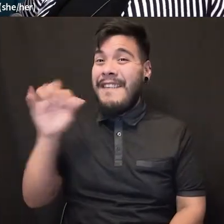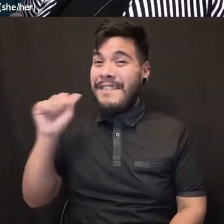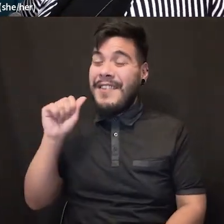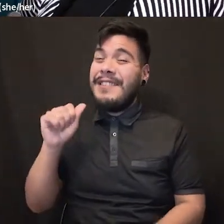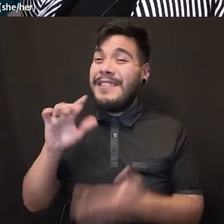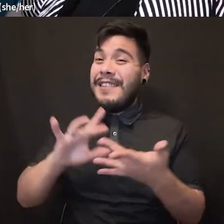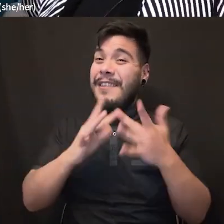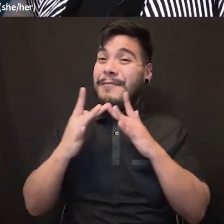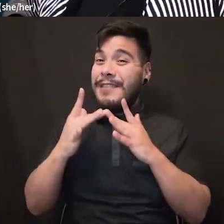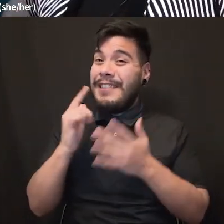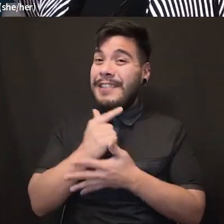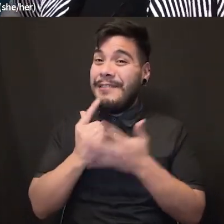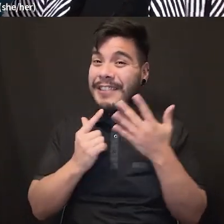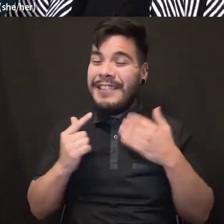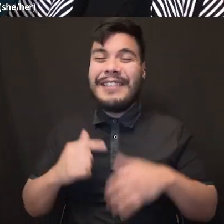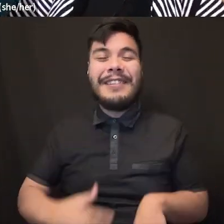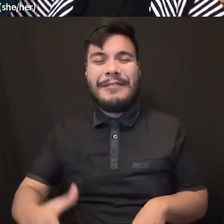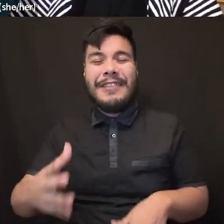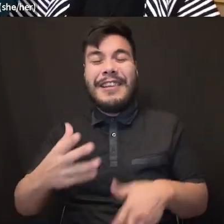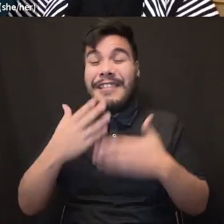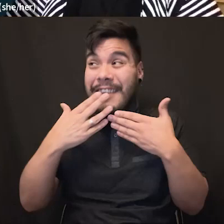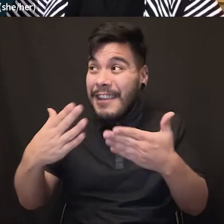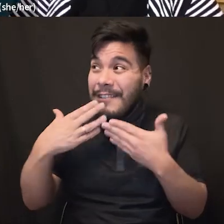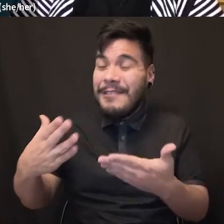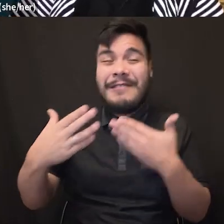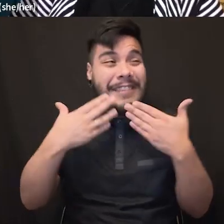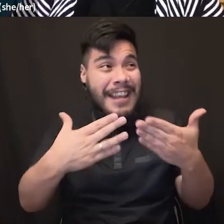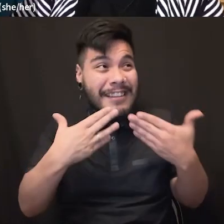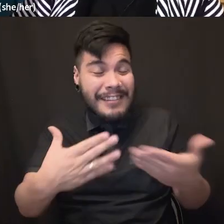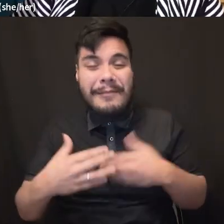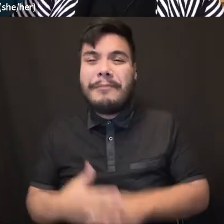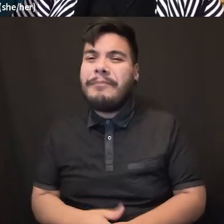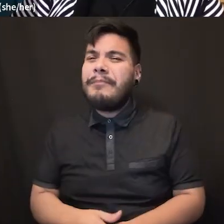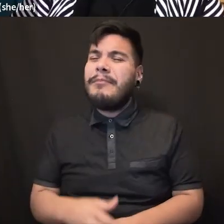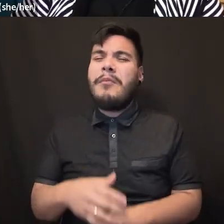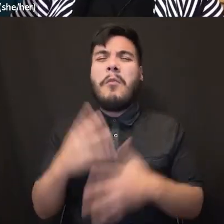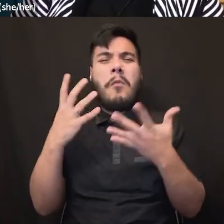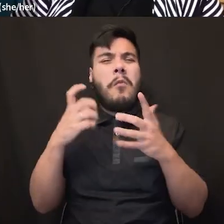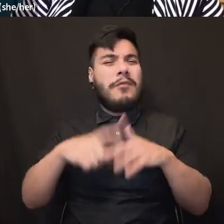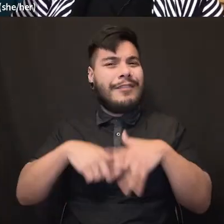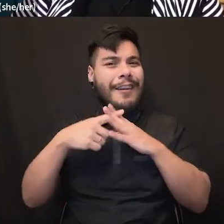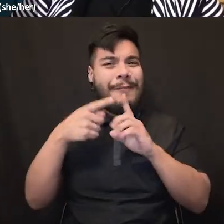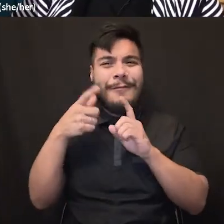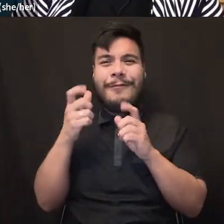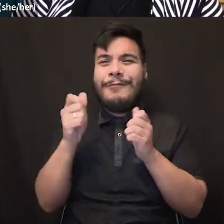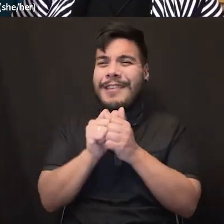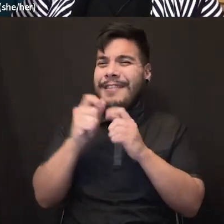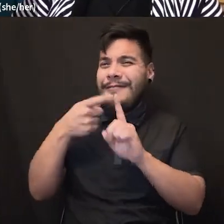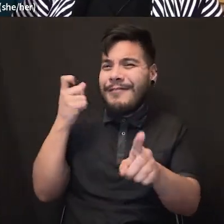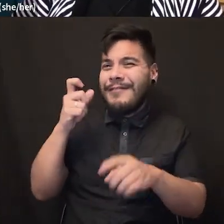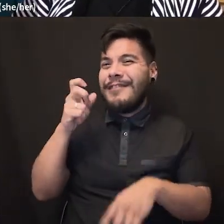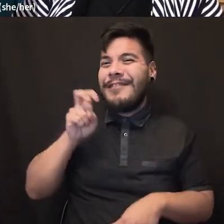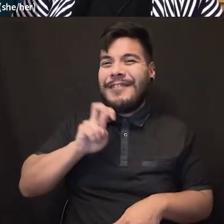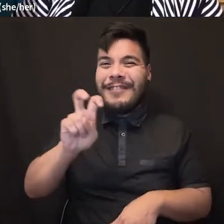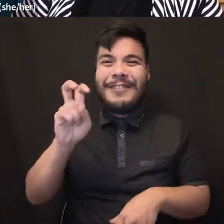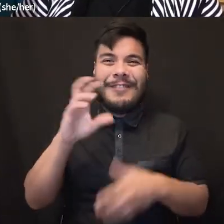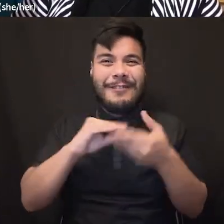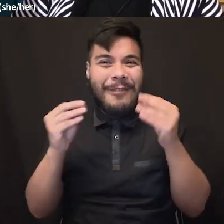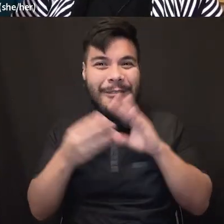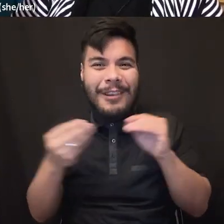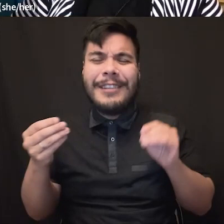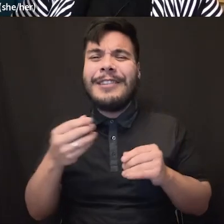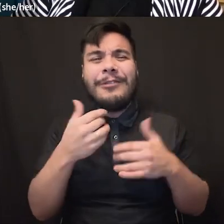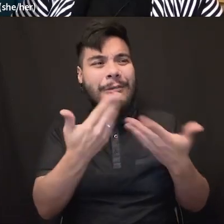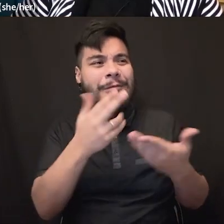me. Thanks for having us. So glad to see you. We always start with origin stories. So Nikki, I'll start with you. Tell us a little bit about